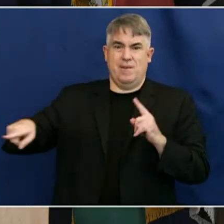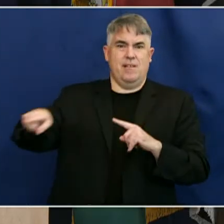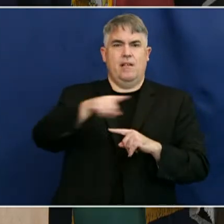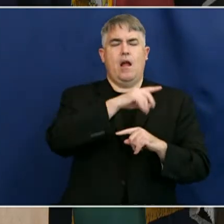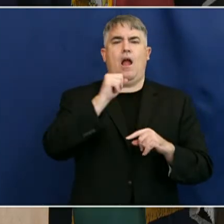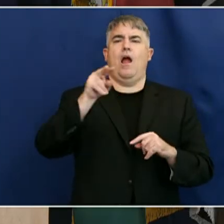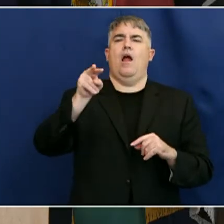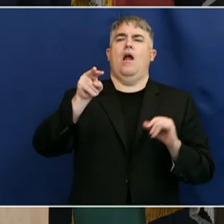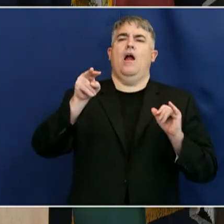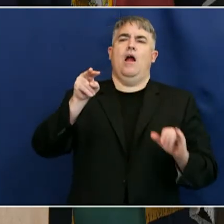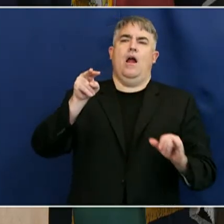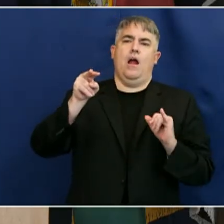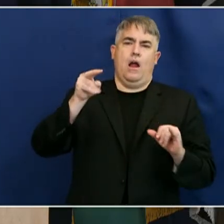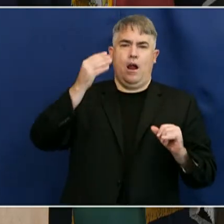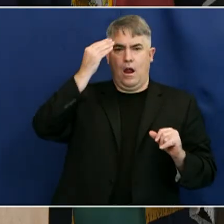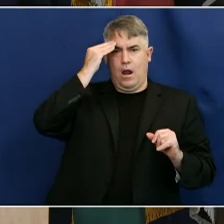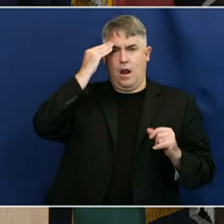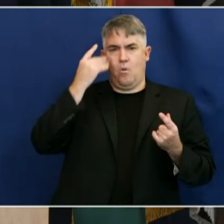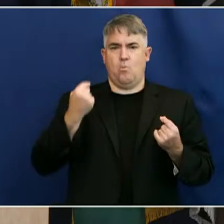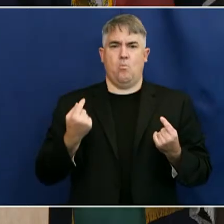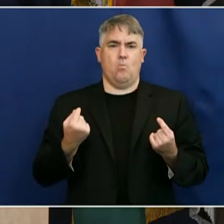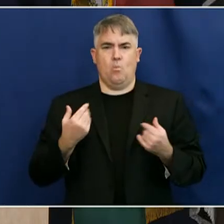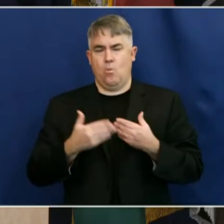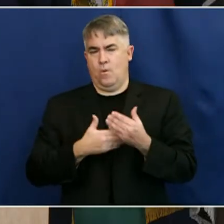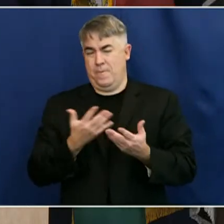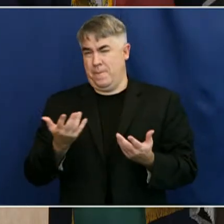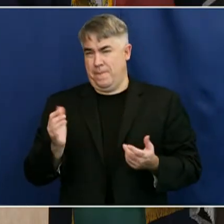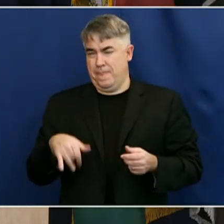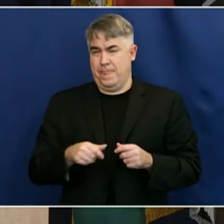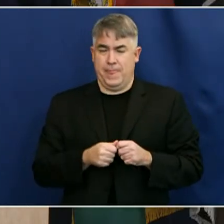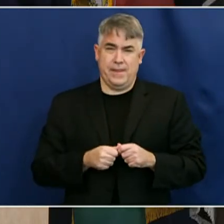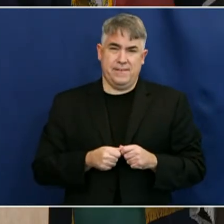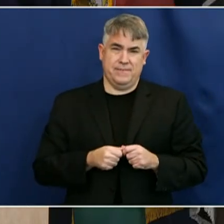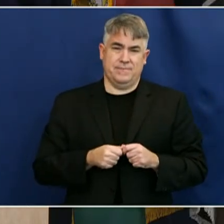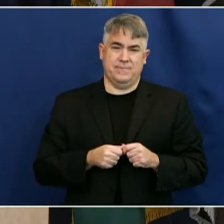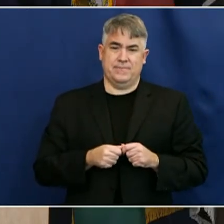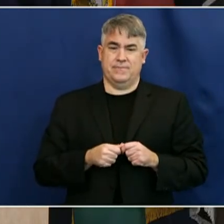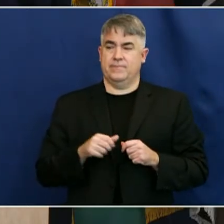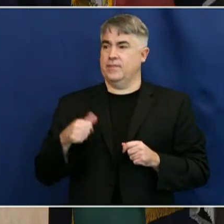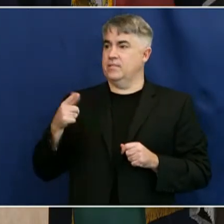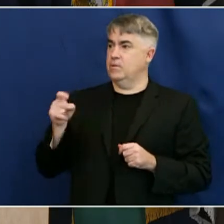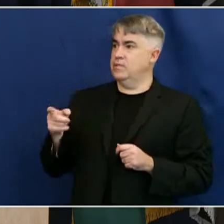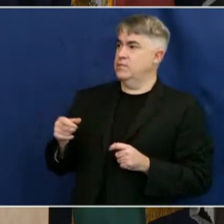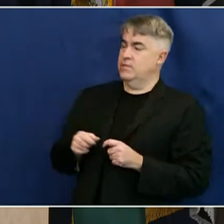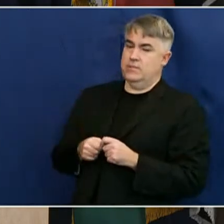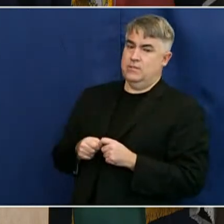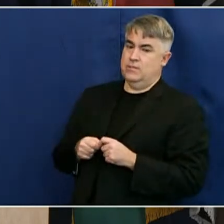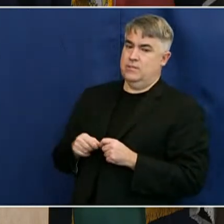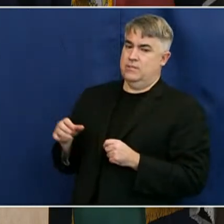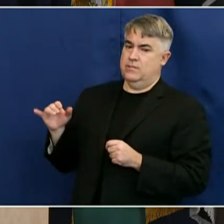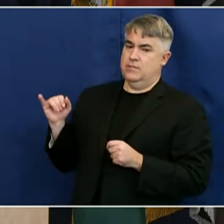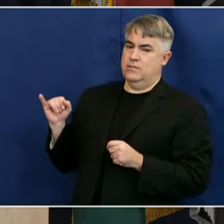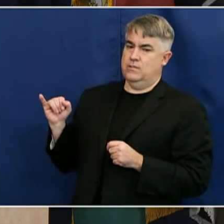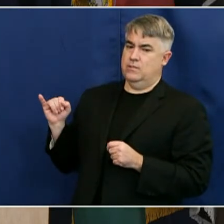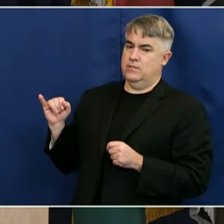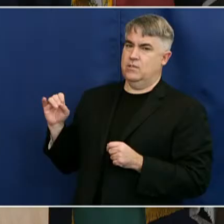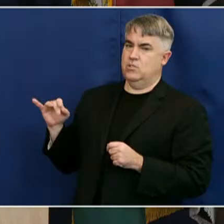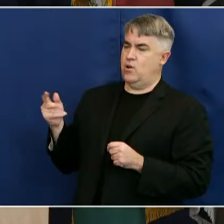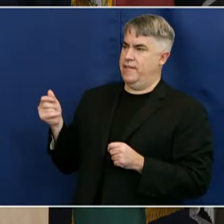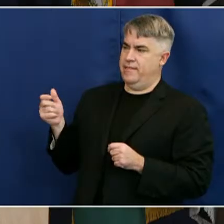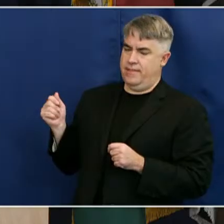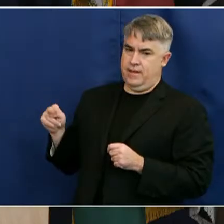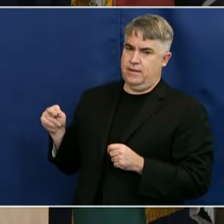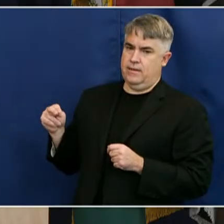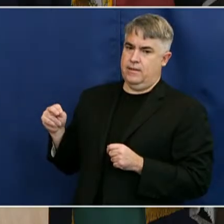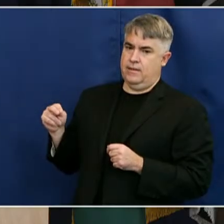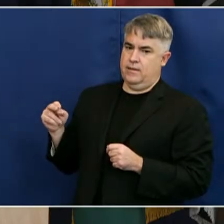time for this to work through. This is a follow-up question from Jonathan Rosen at the UT.